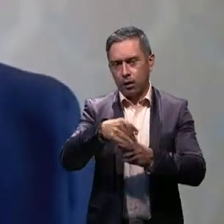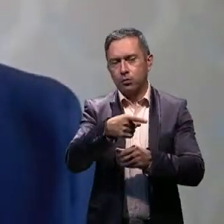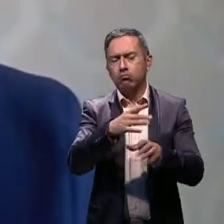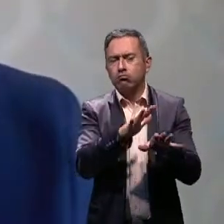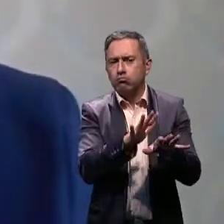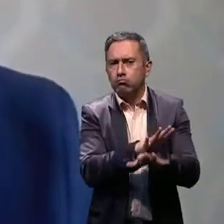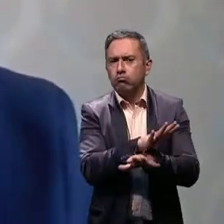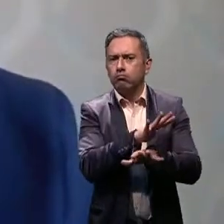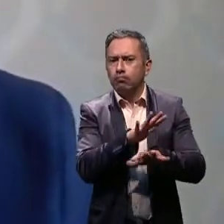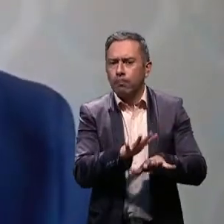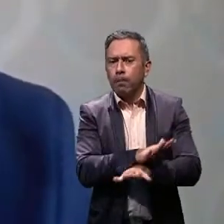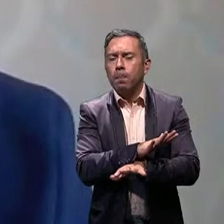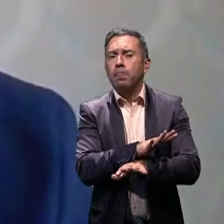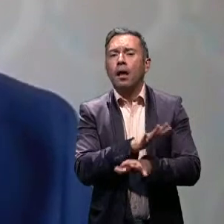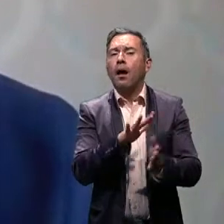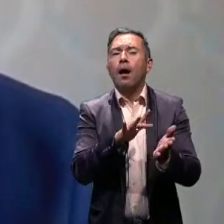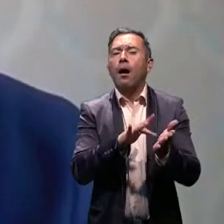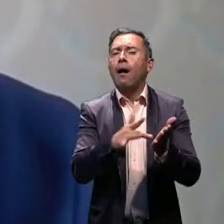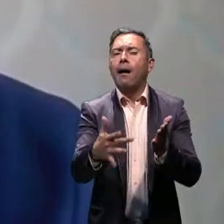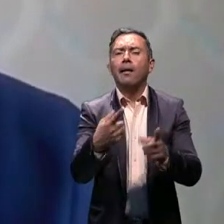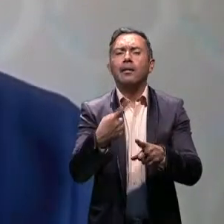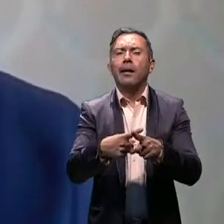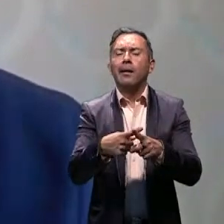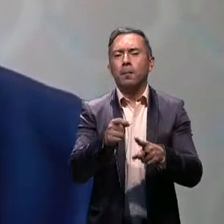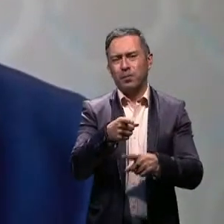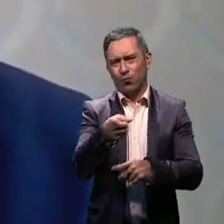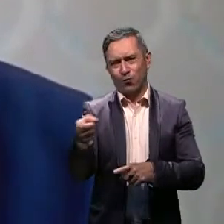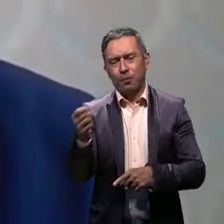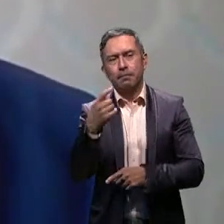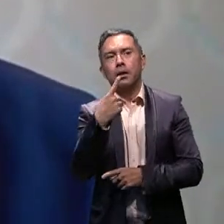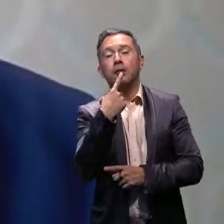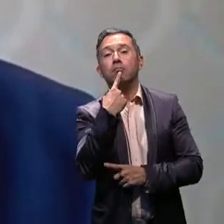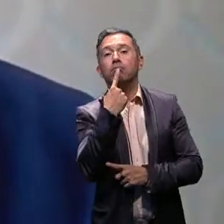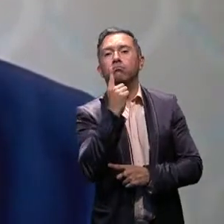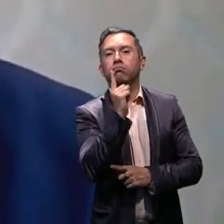electoral processes arise from